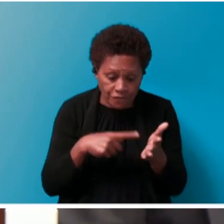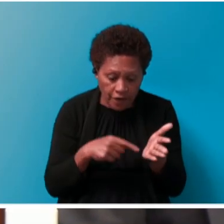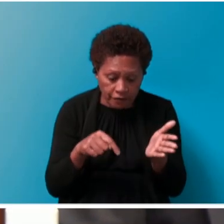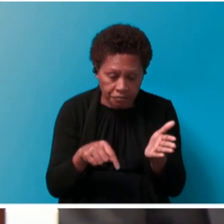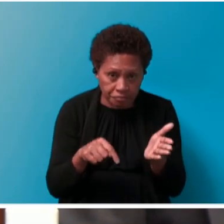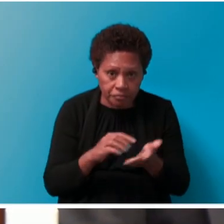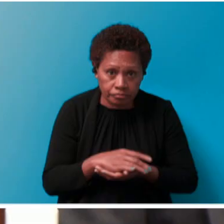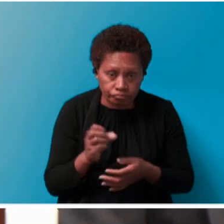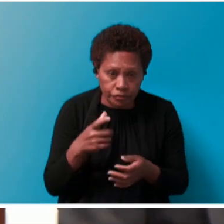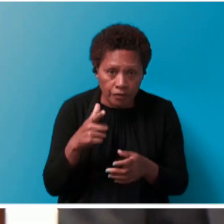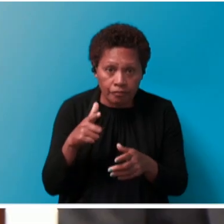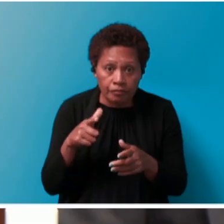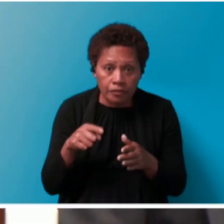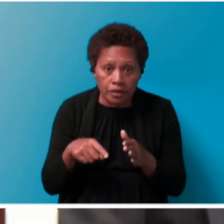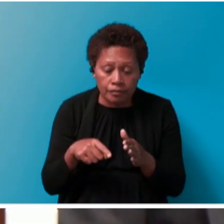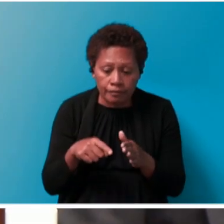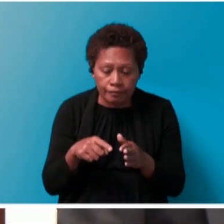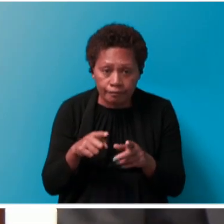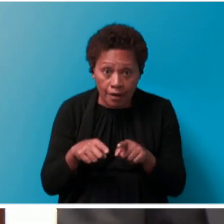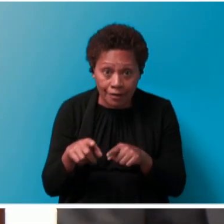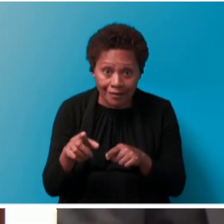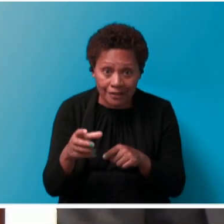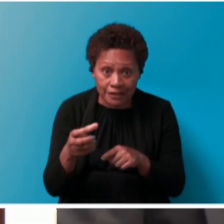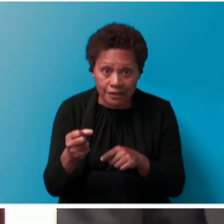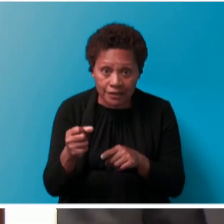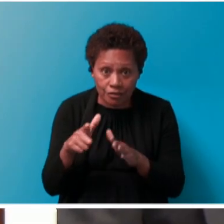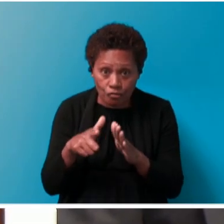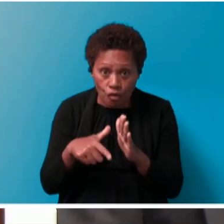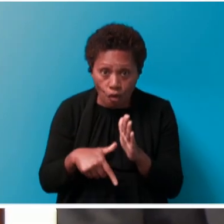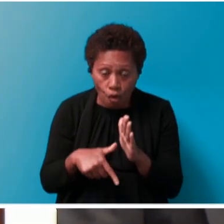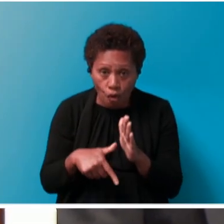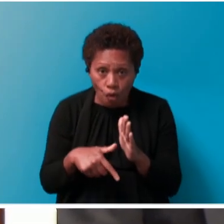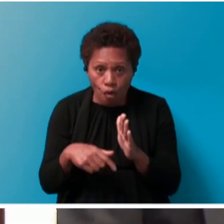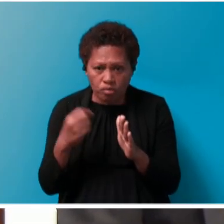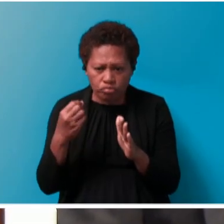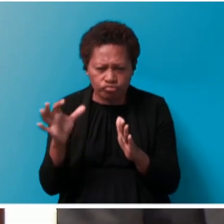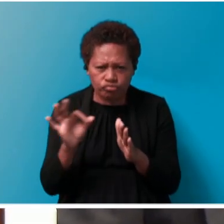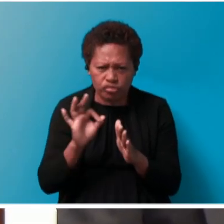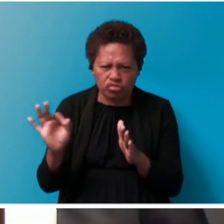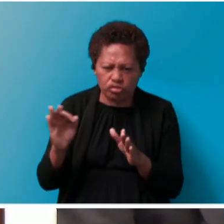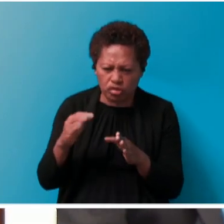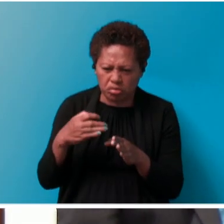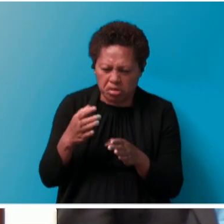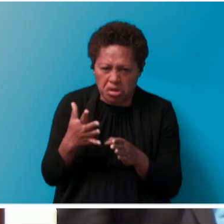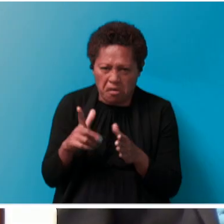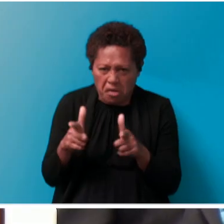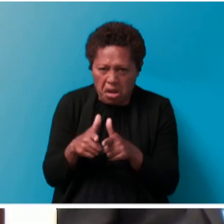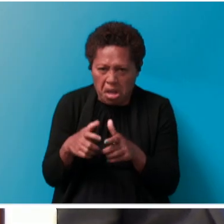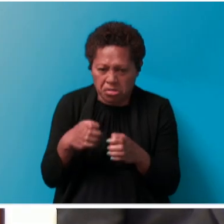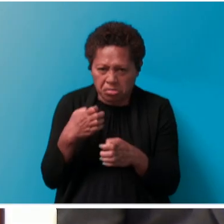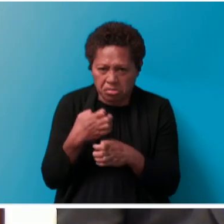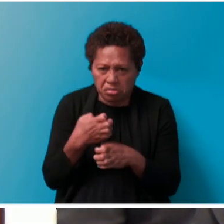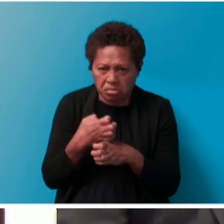lots have been located at the ministry, specifically for low to middle income earners evicted from informal settlements. This